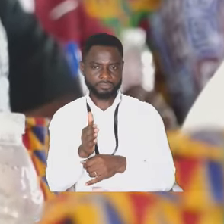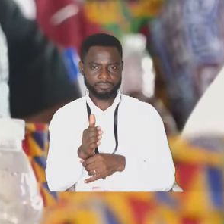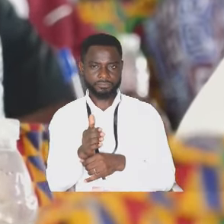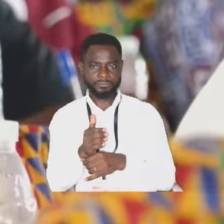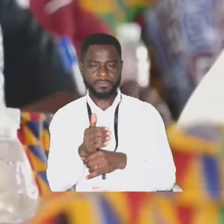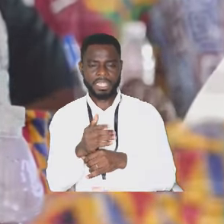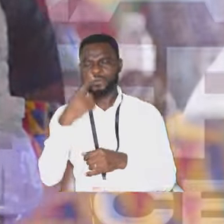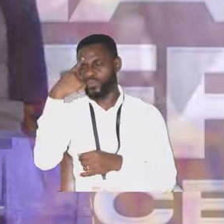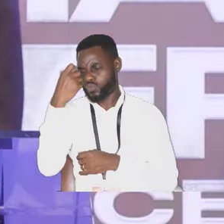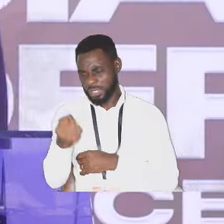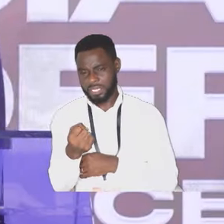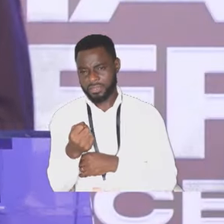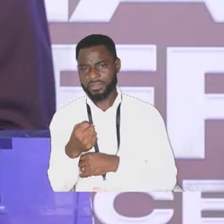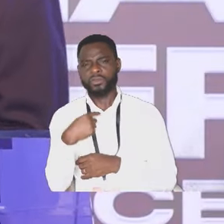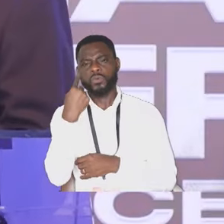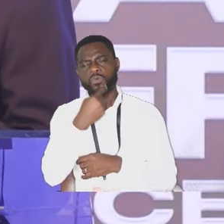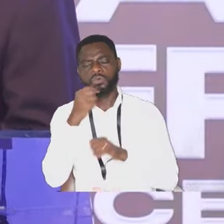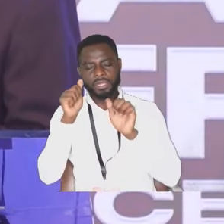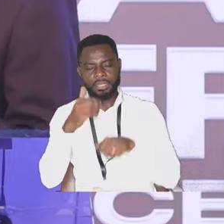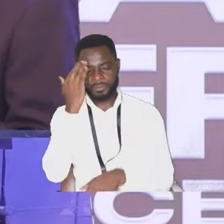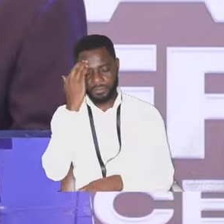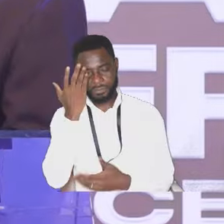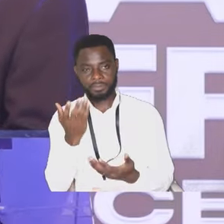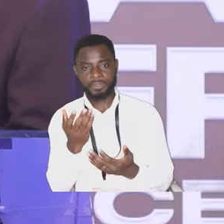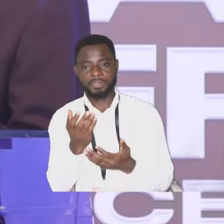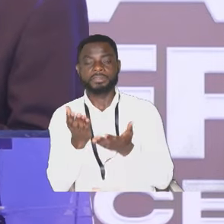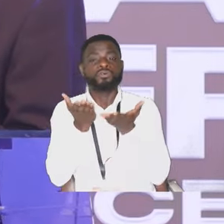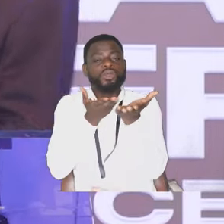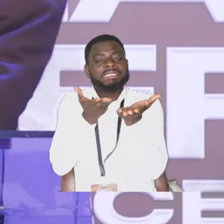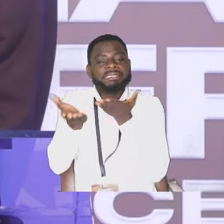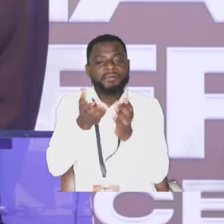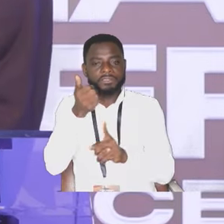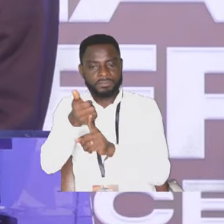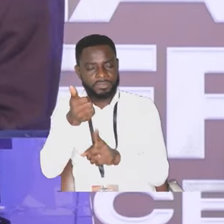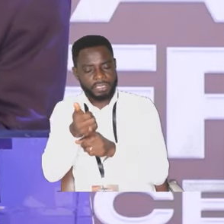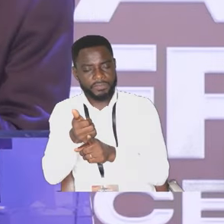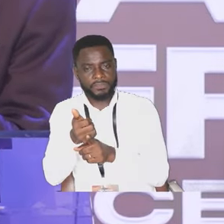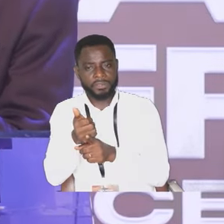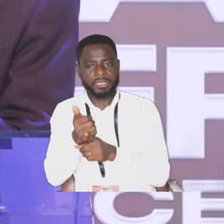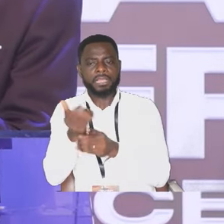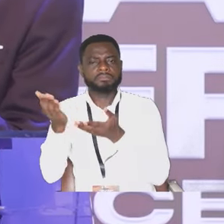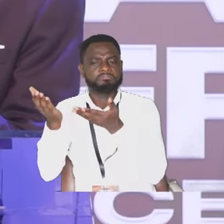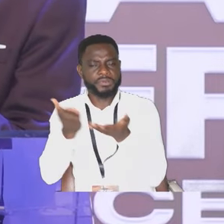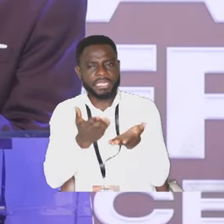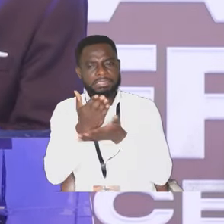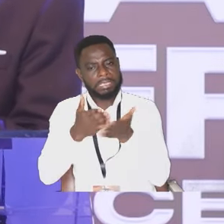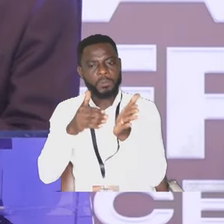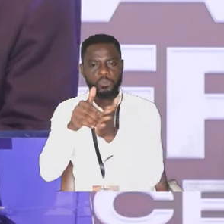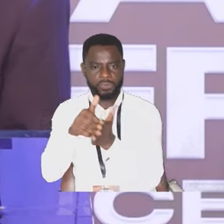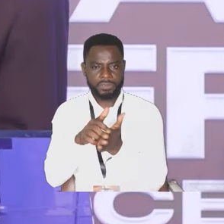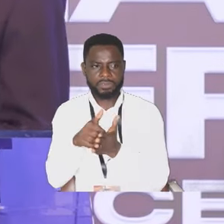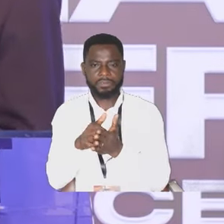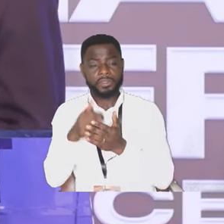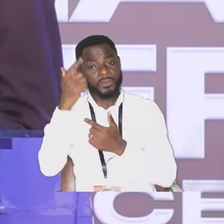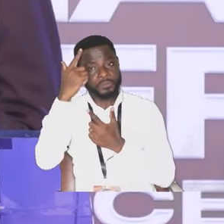desperately wicked. Who can know it? So the serving self also comes with vulnerability because